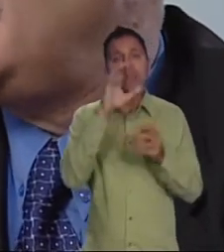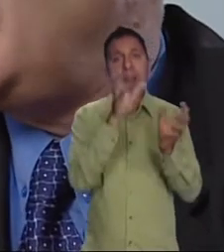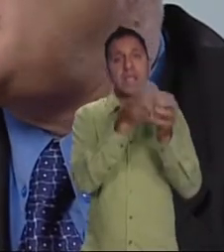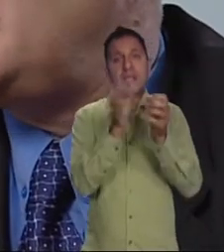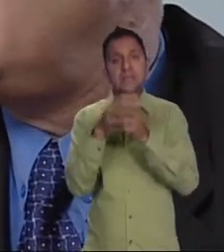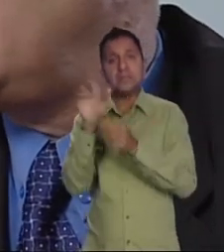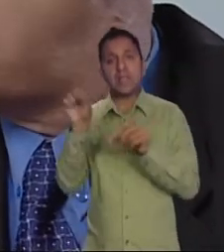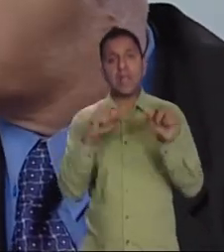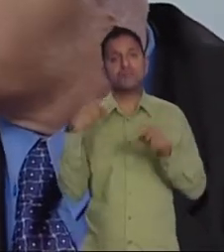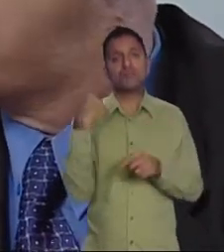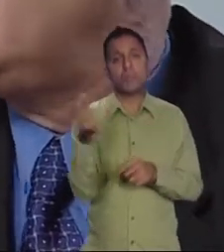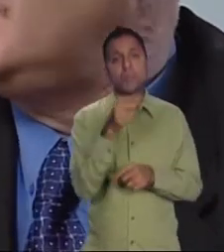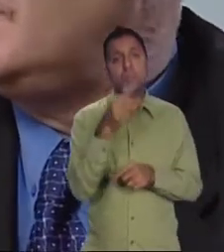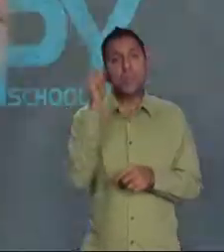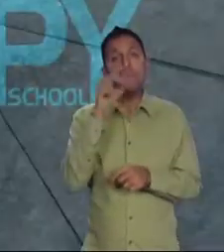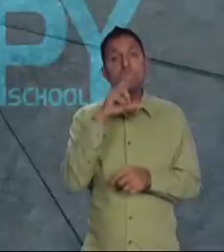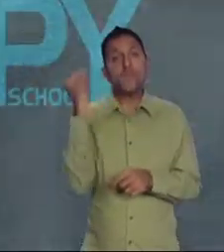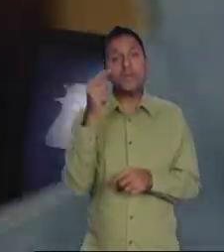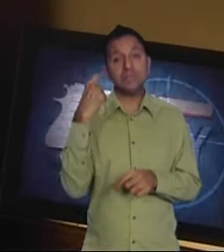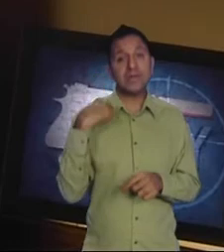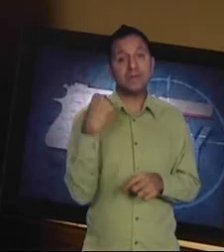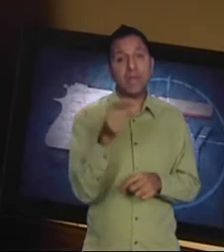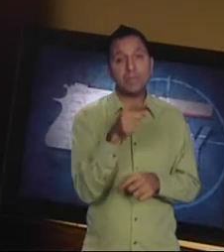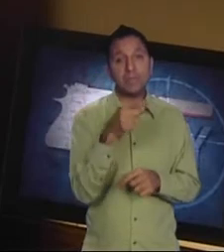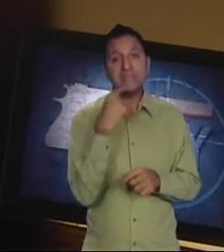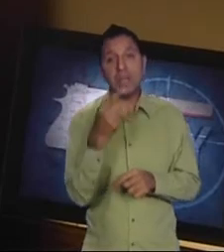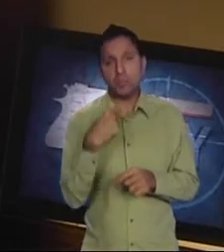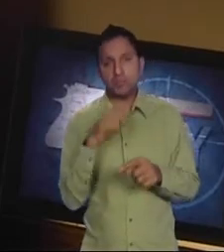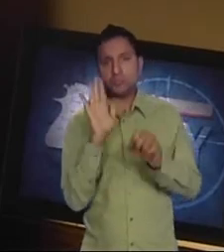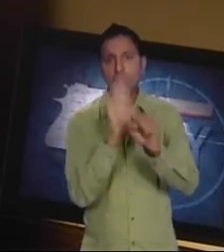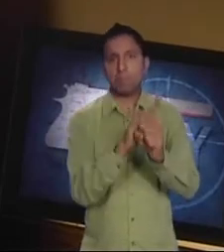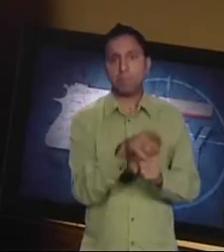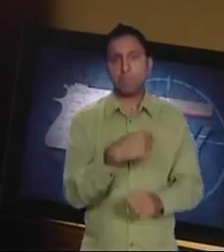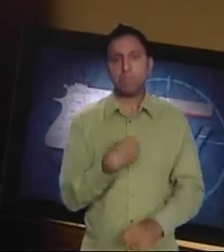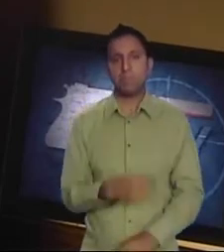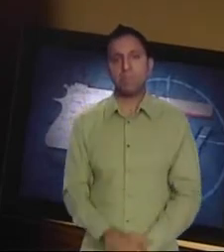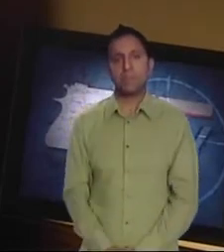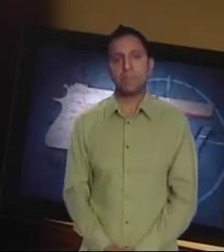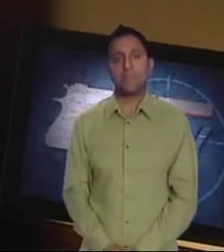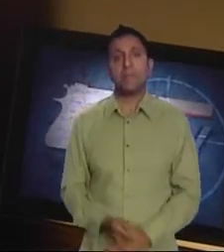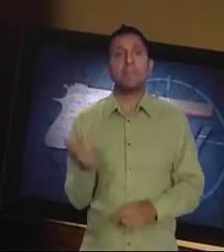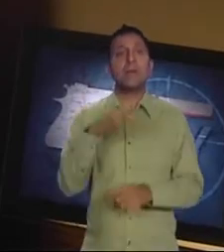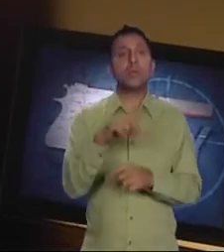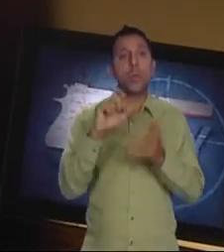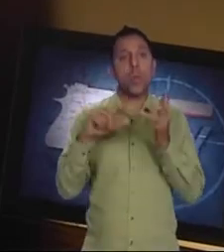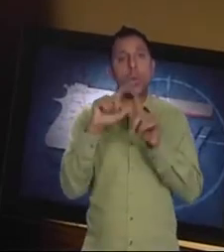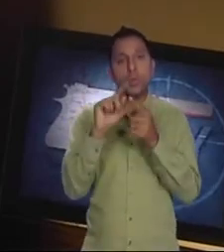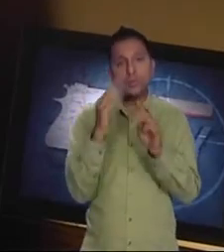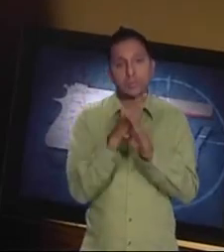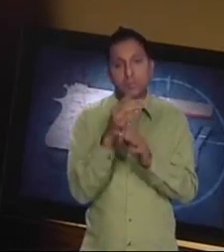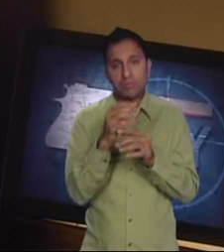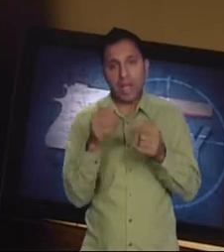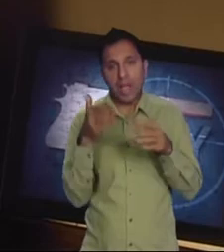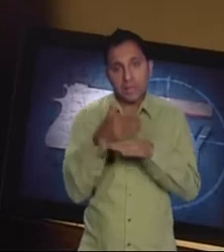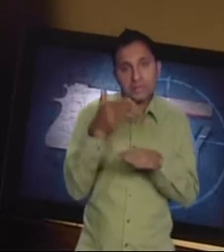say, and we could counter it. Now back to the code breaking exercise. Julian and Lorna have had to break